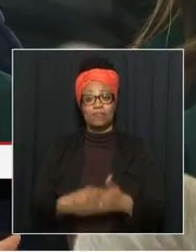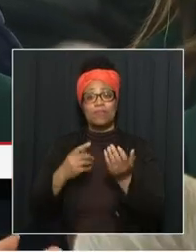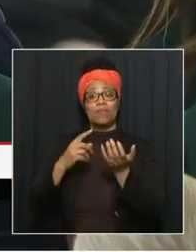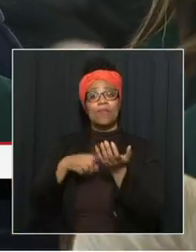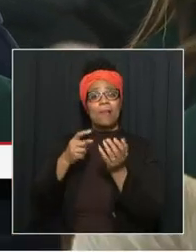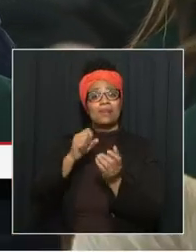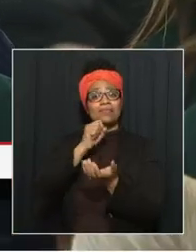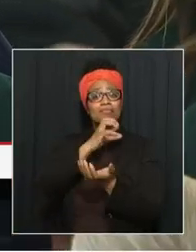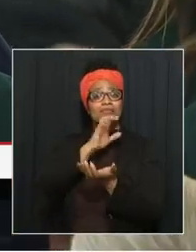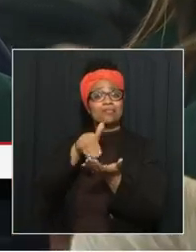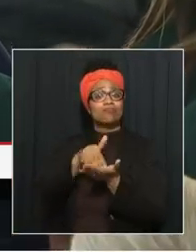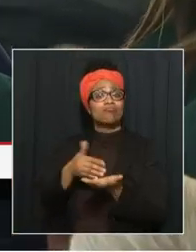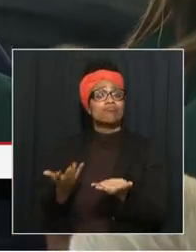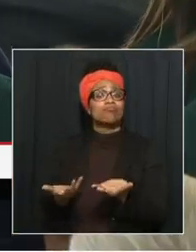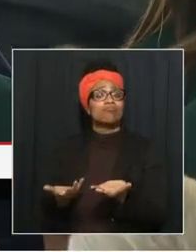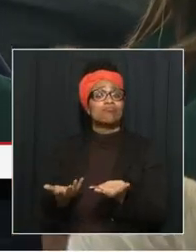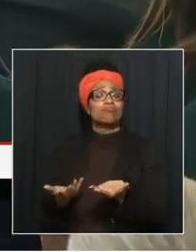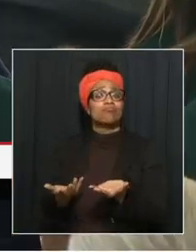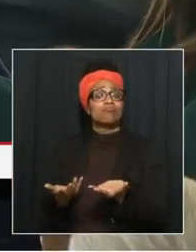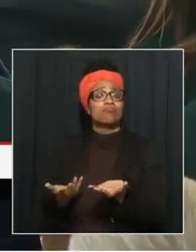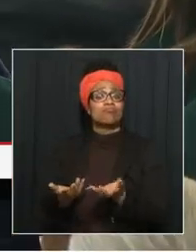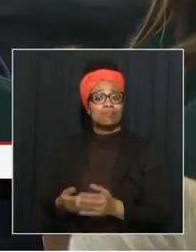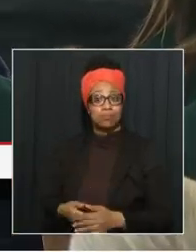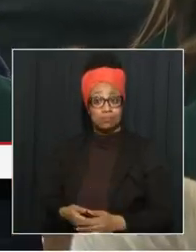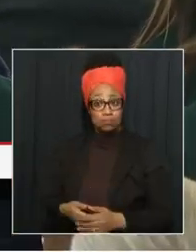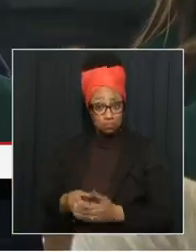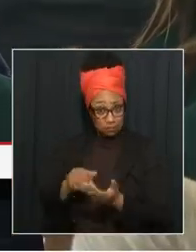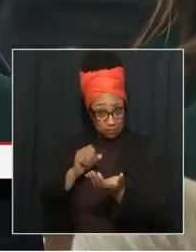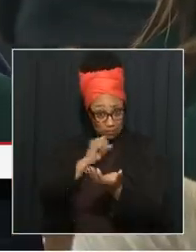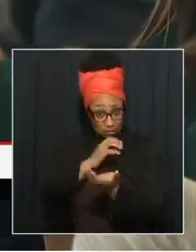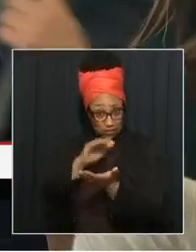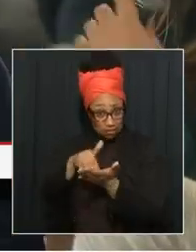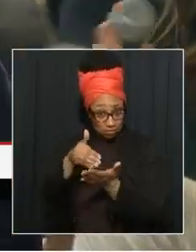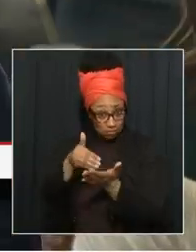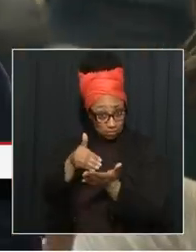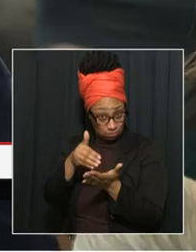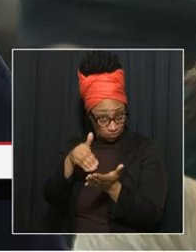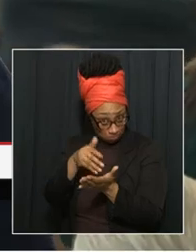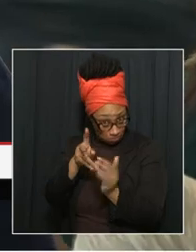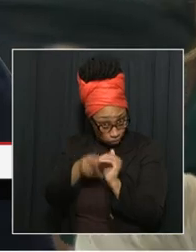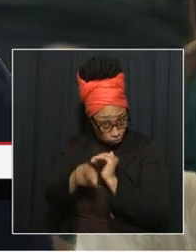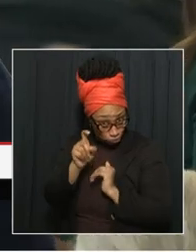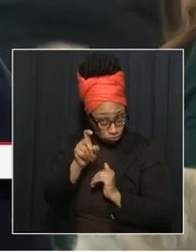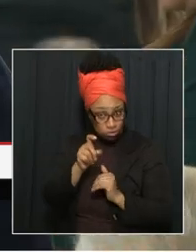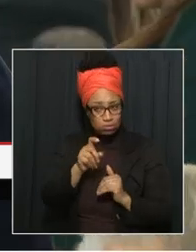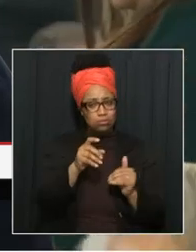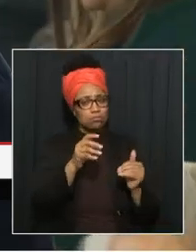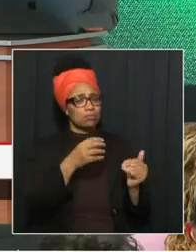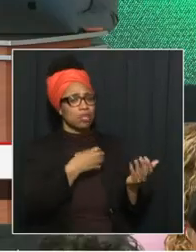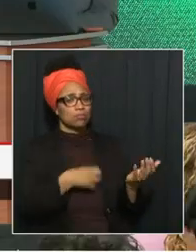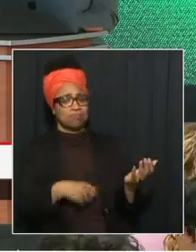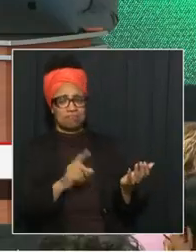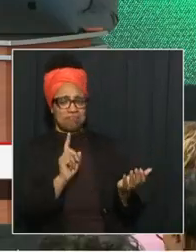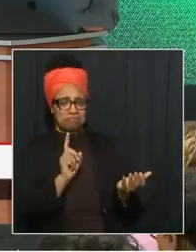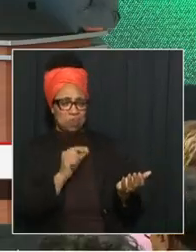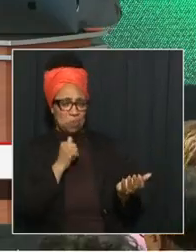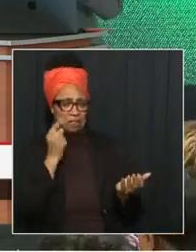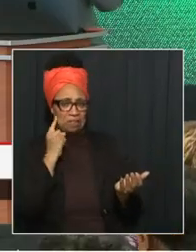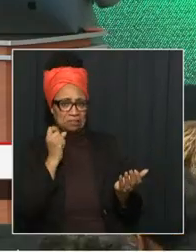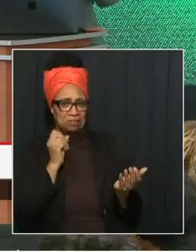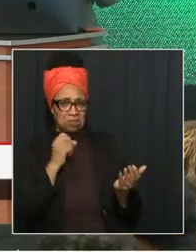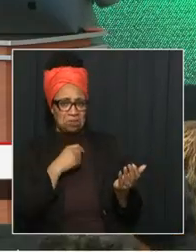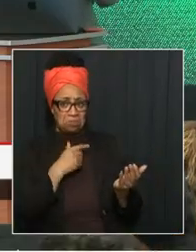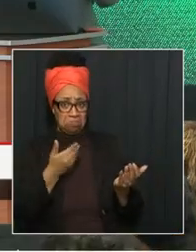Getting cuts in the senior center budgets? I don't believe that we have in our previous budgets cut